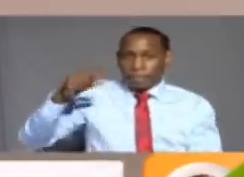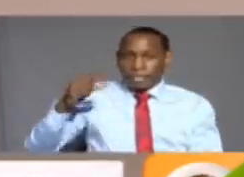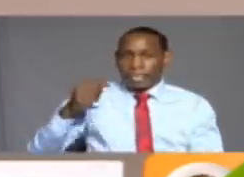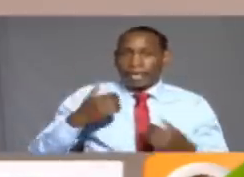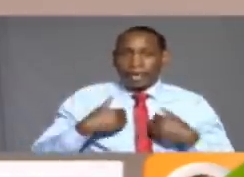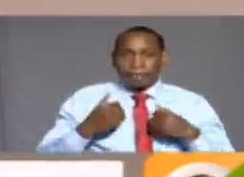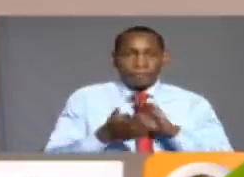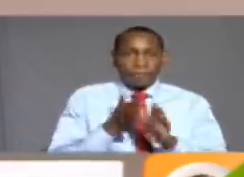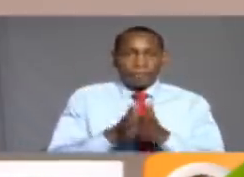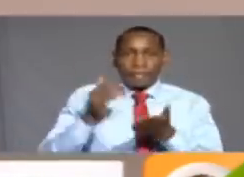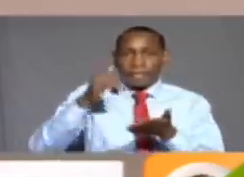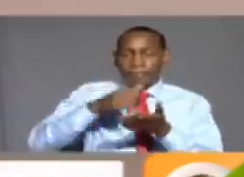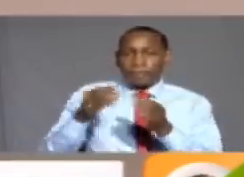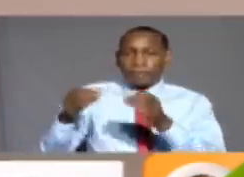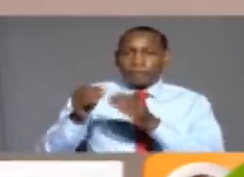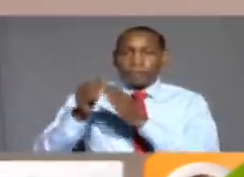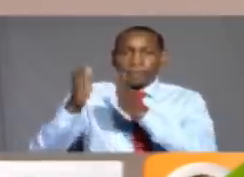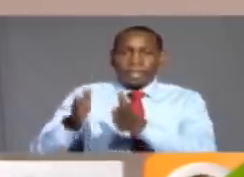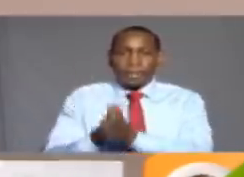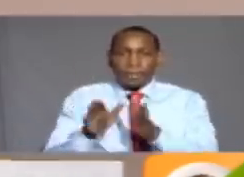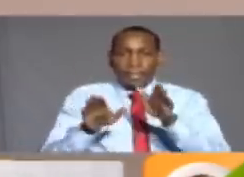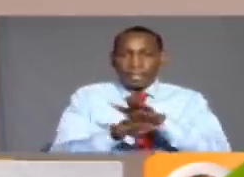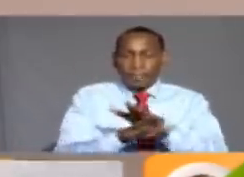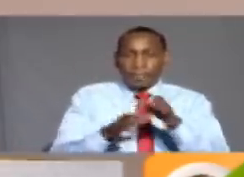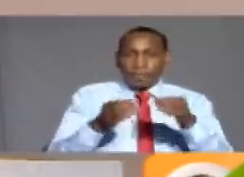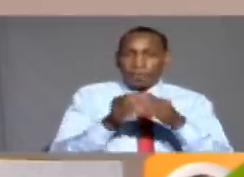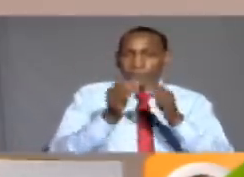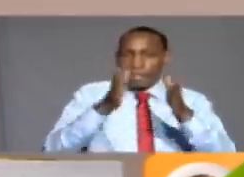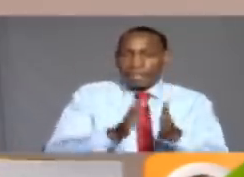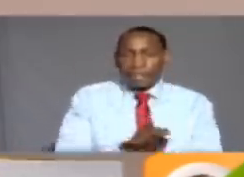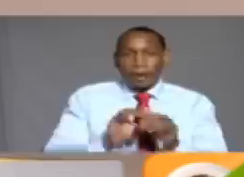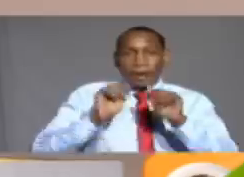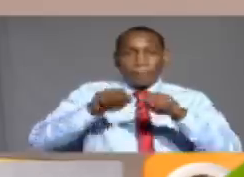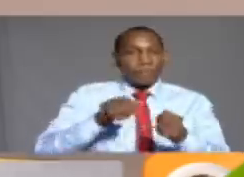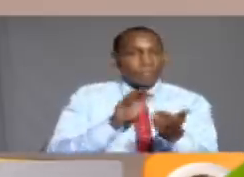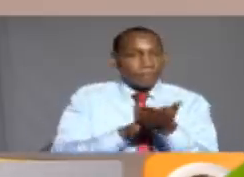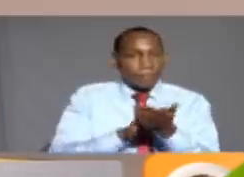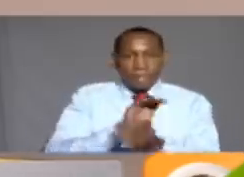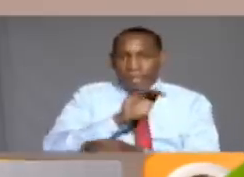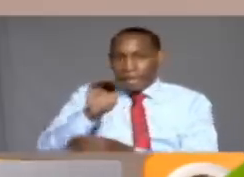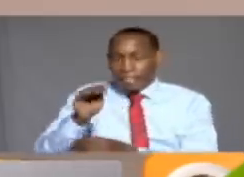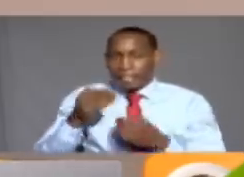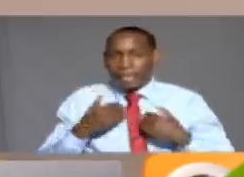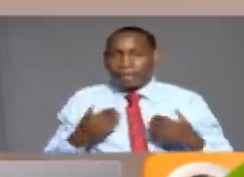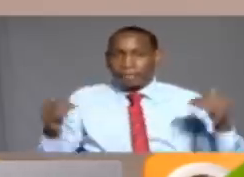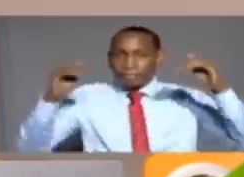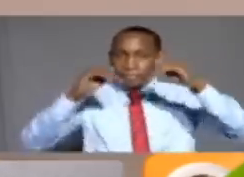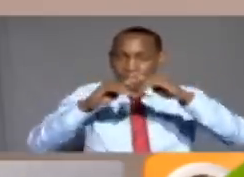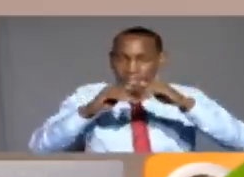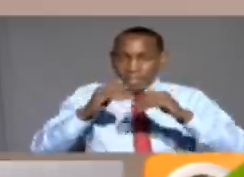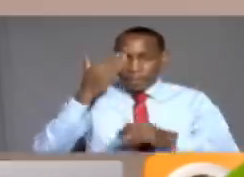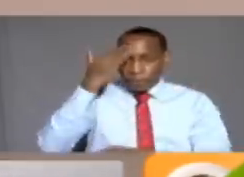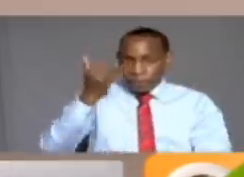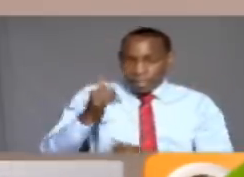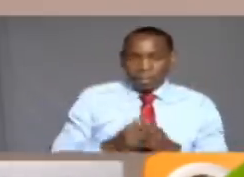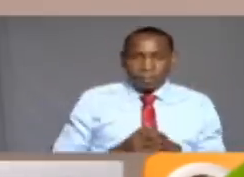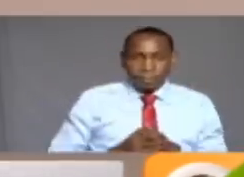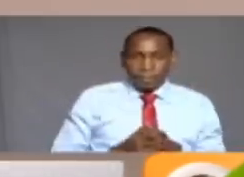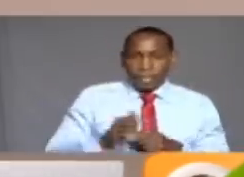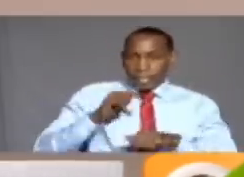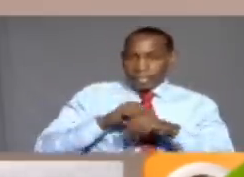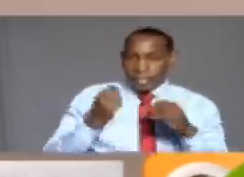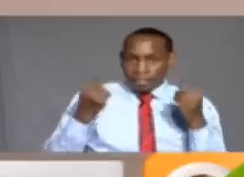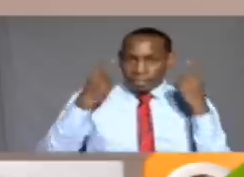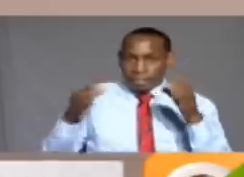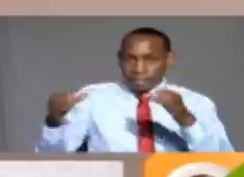called without involving the party leader and the deputy party leader. You can propose and ask for the meeting to be called. Because when you